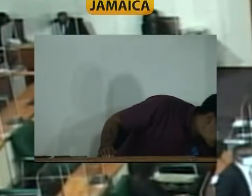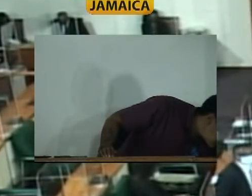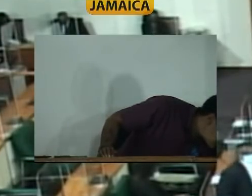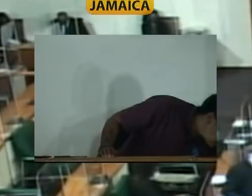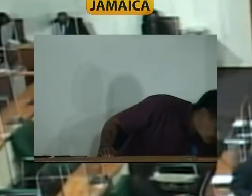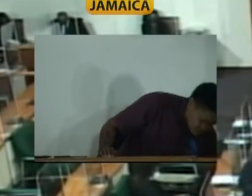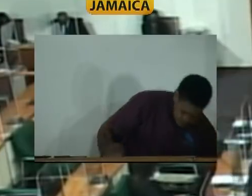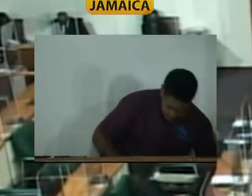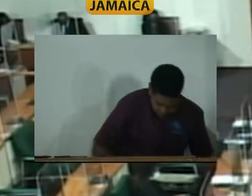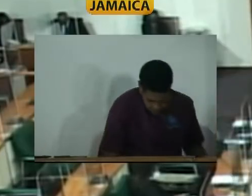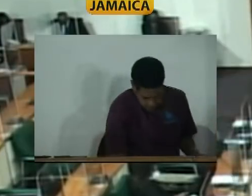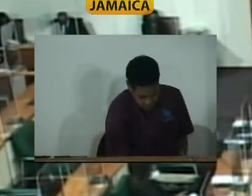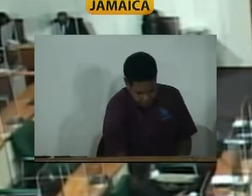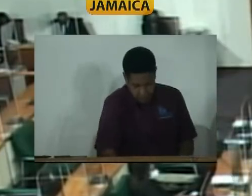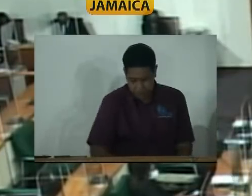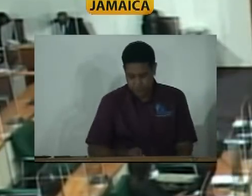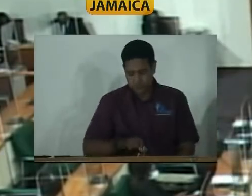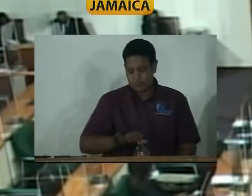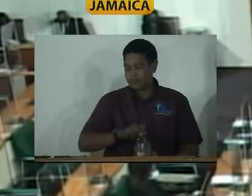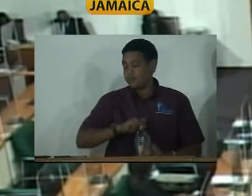Senator Gill.